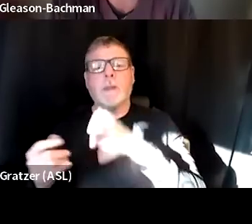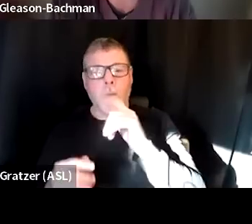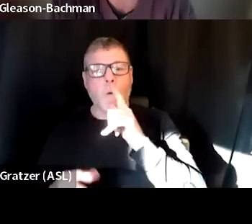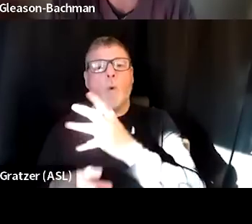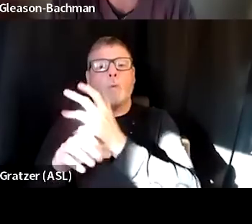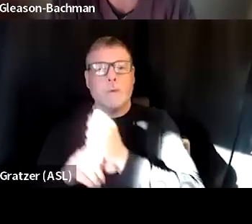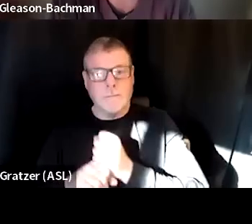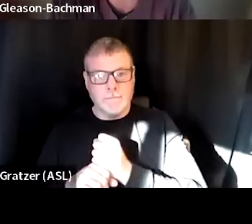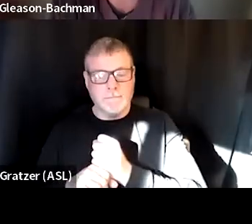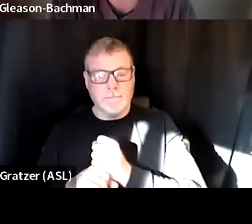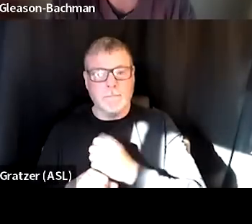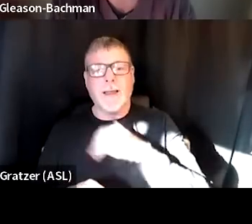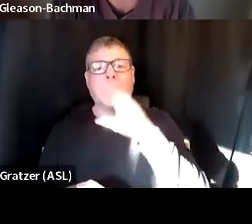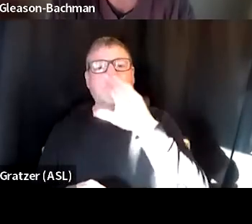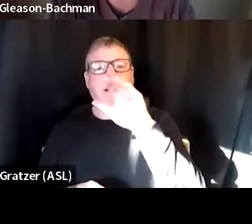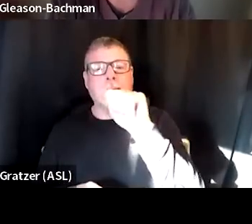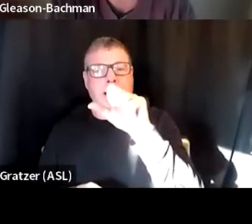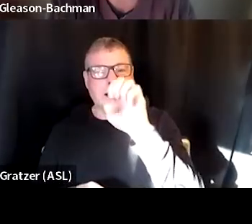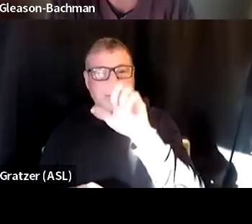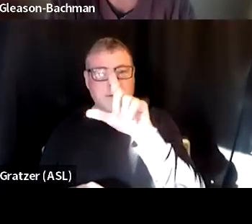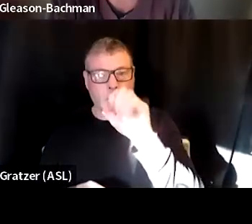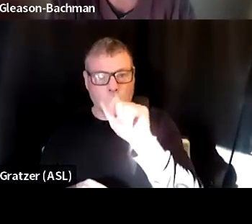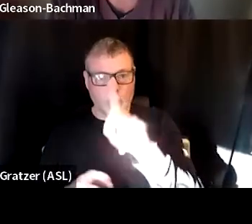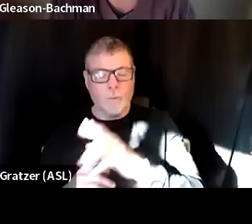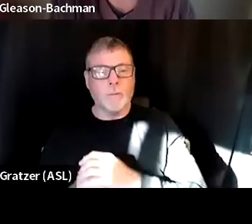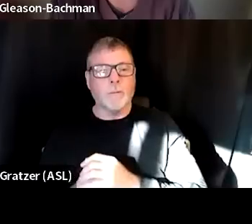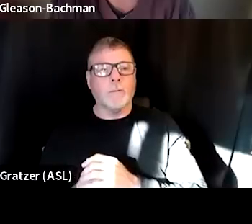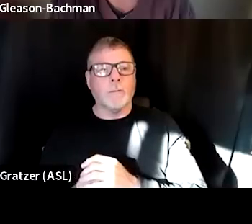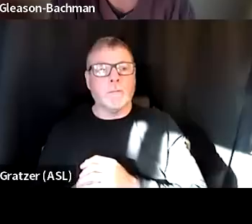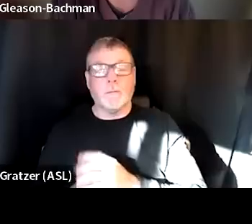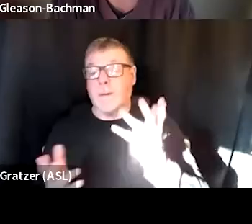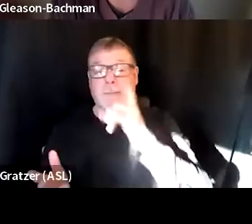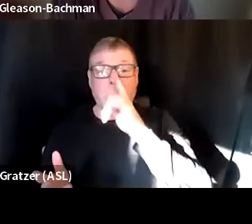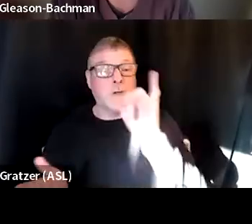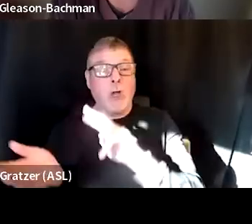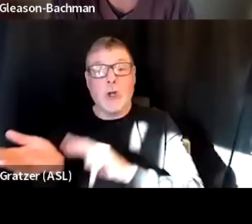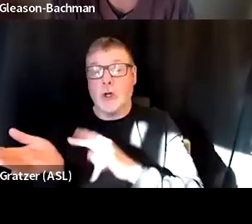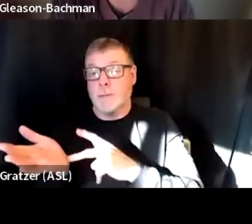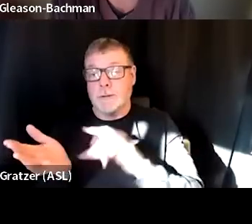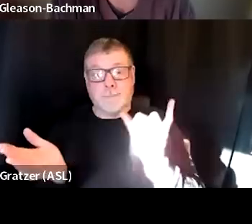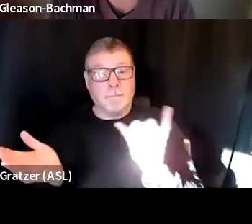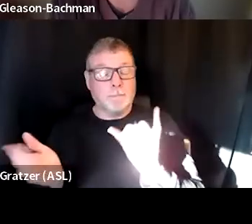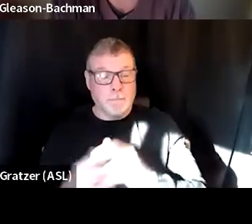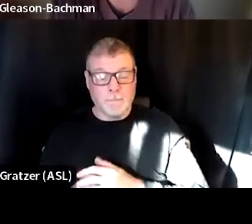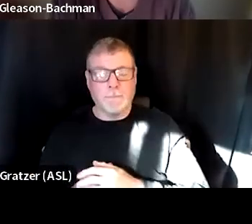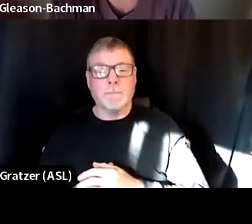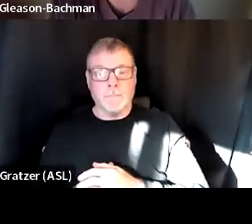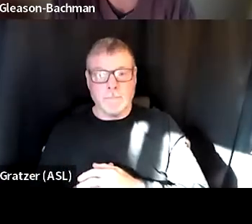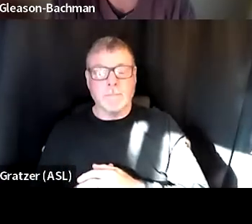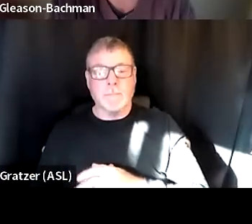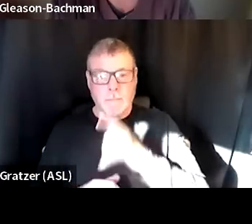the injectable. They have a caseload that they follow, and it's this like nurse practitioner that does